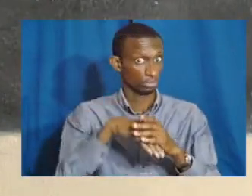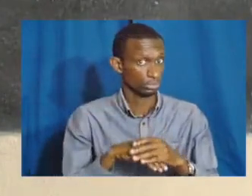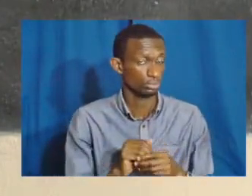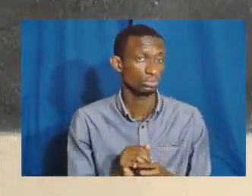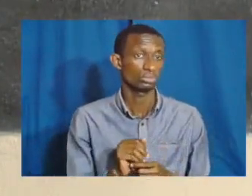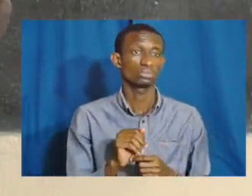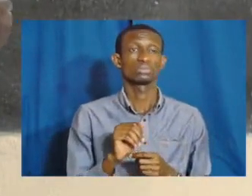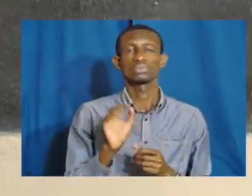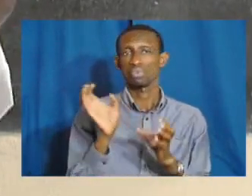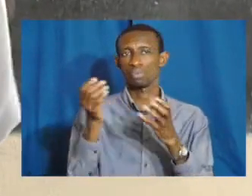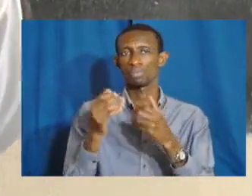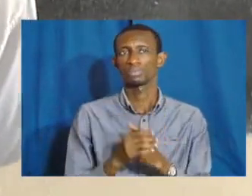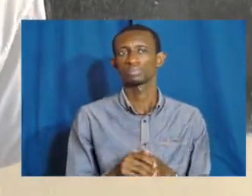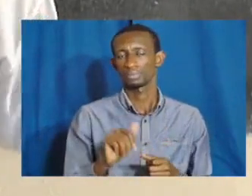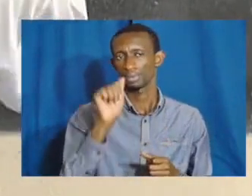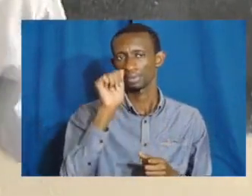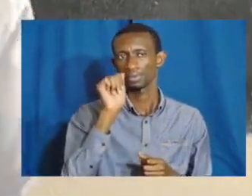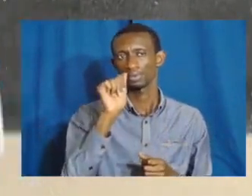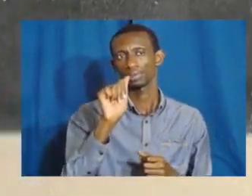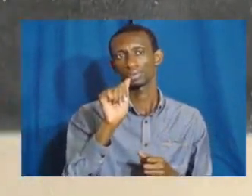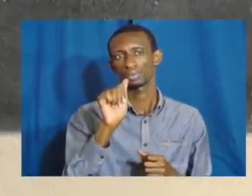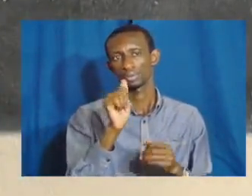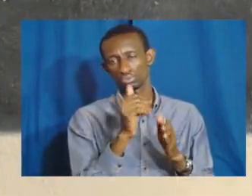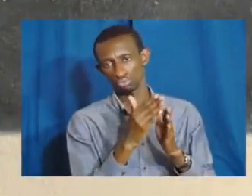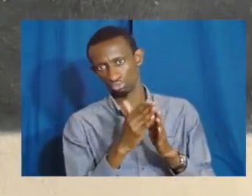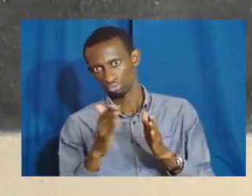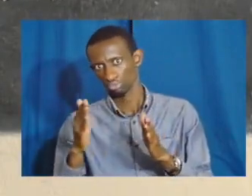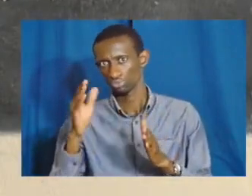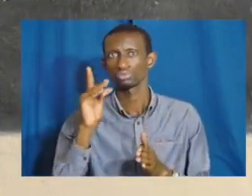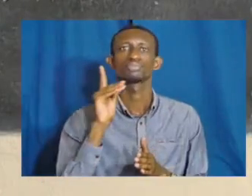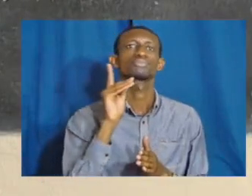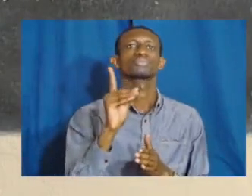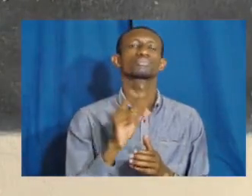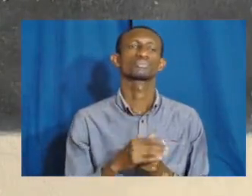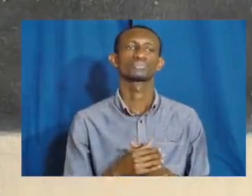compounds A to D.